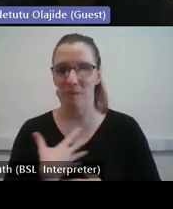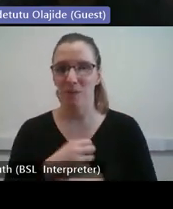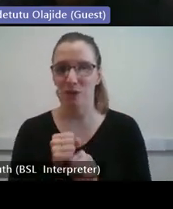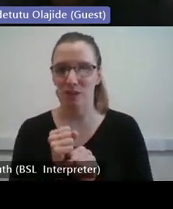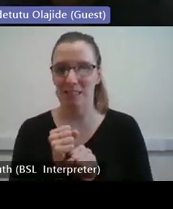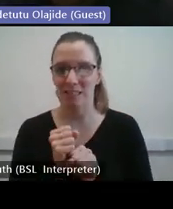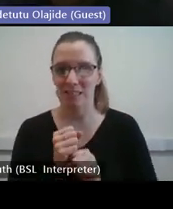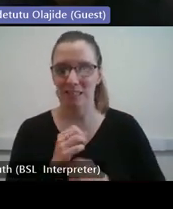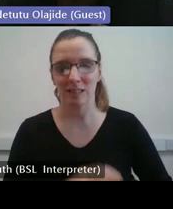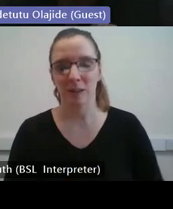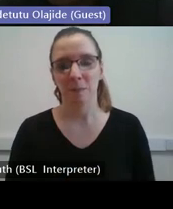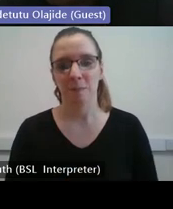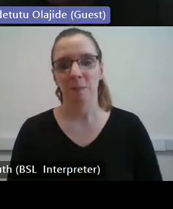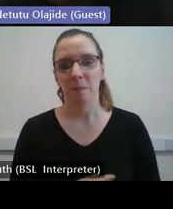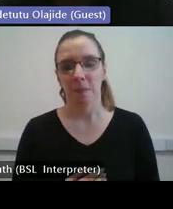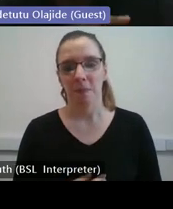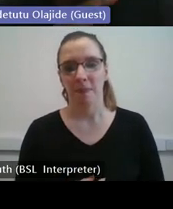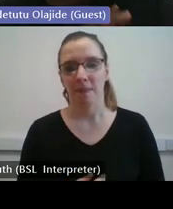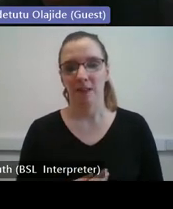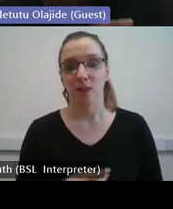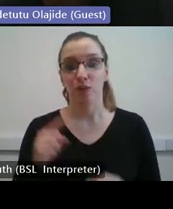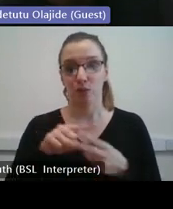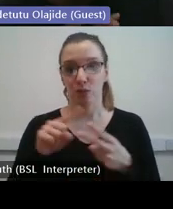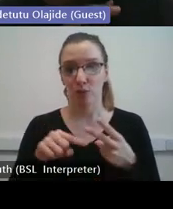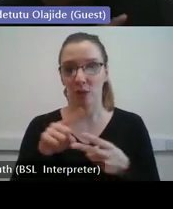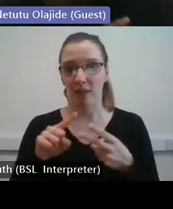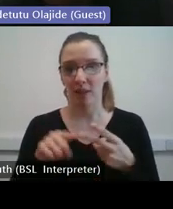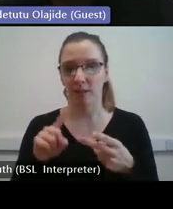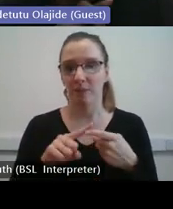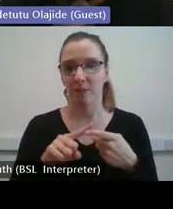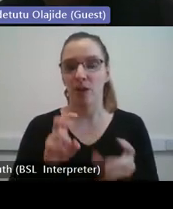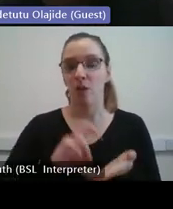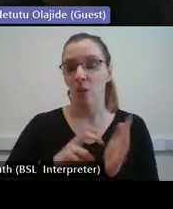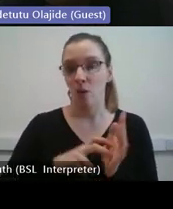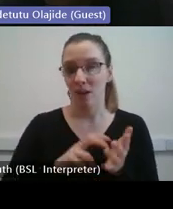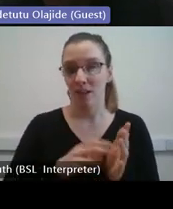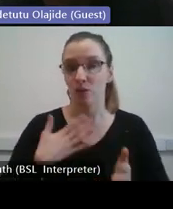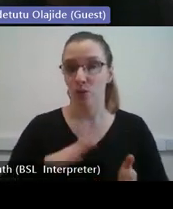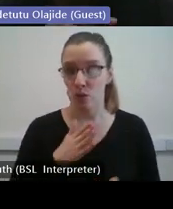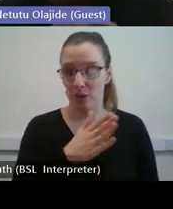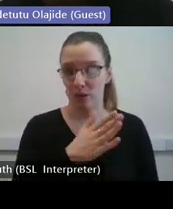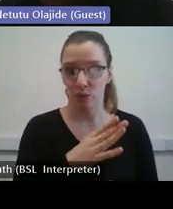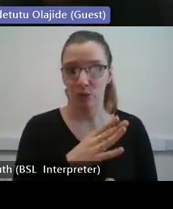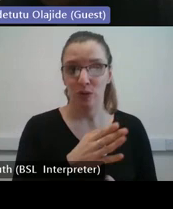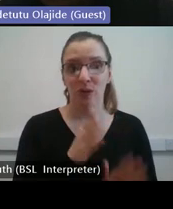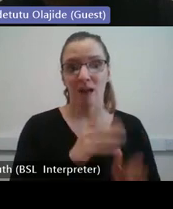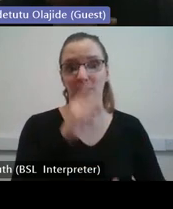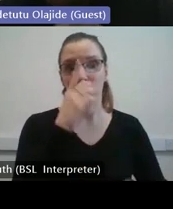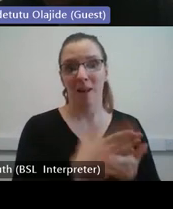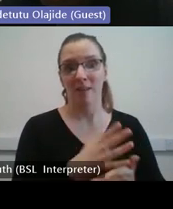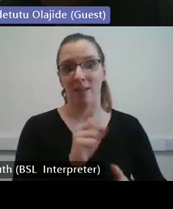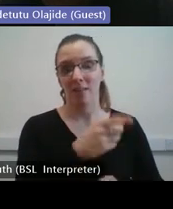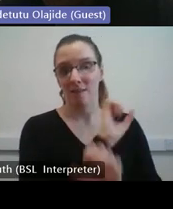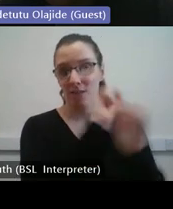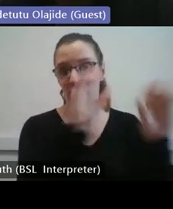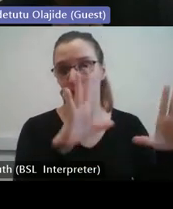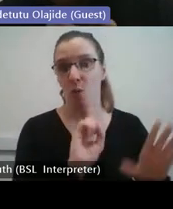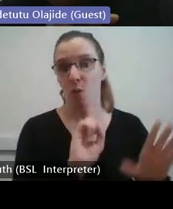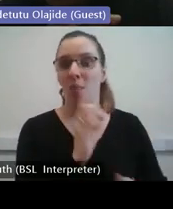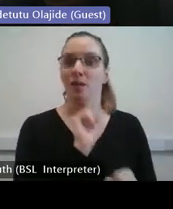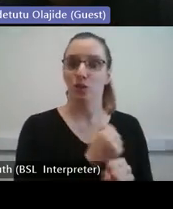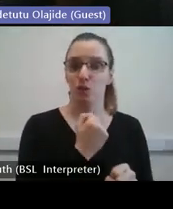So it's basically like two things. The organization you're going to, do you believe in their vision? Do you believe in what they do or what they stand